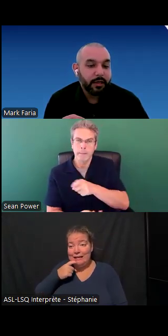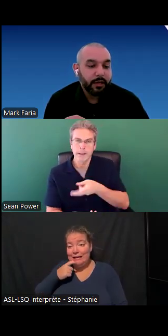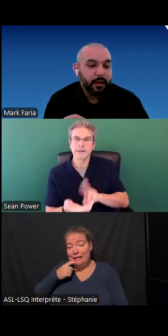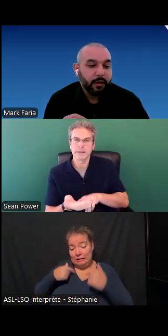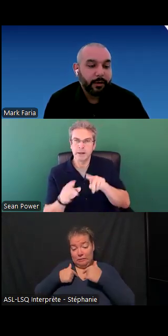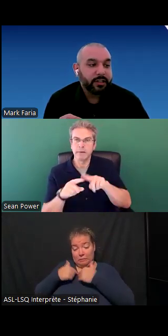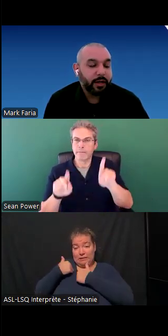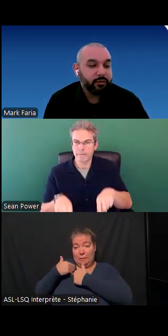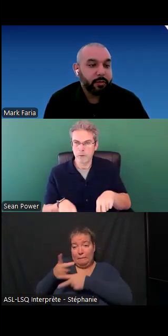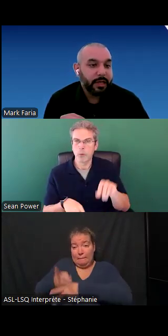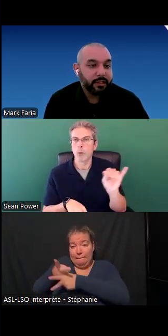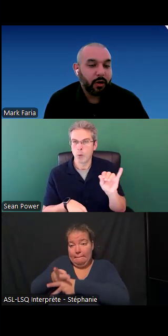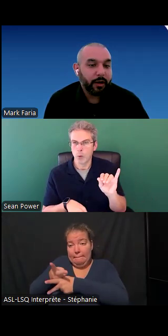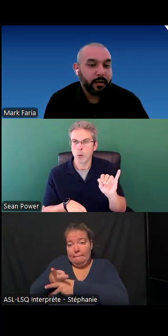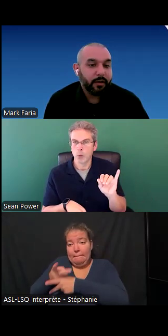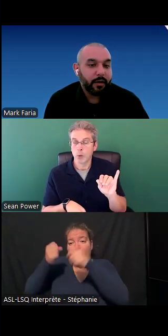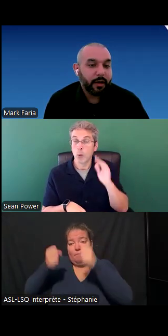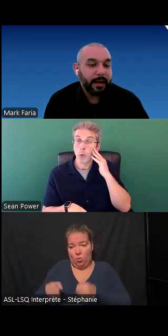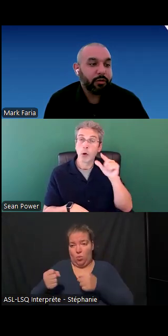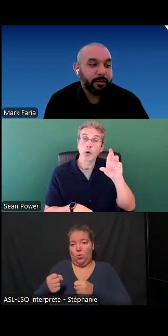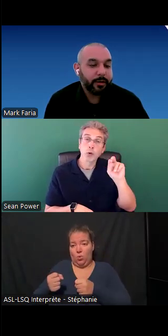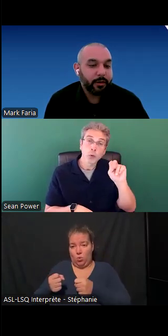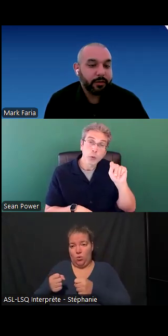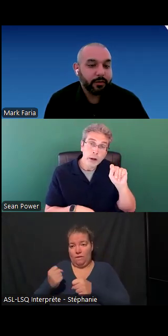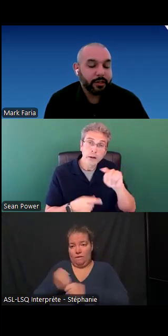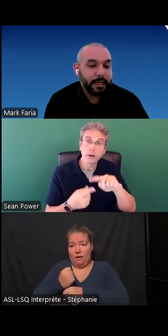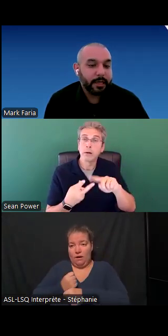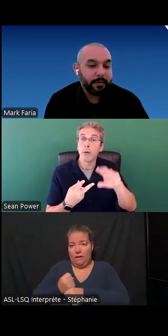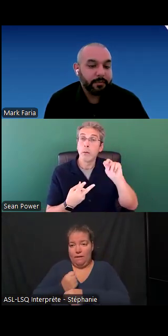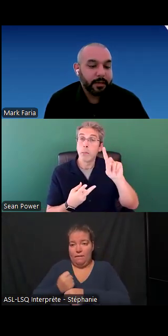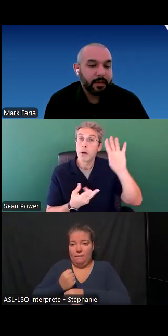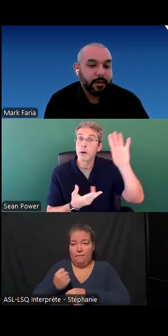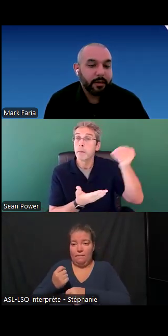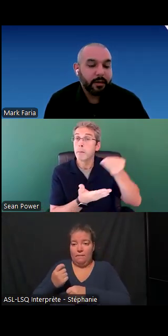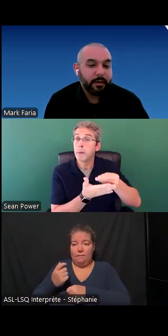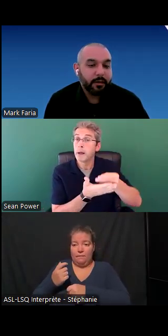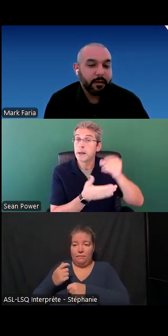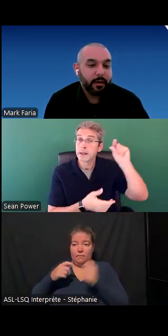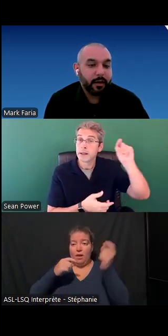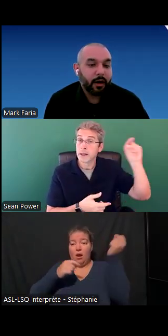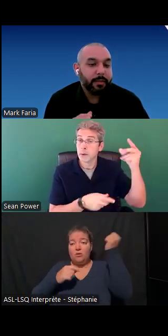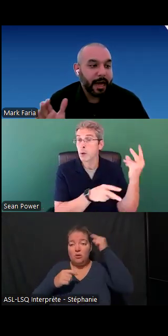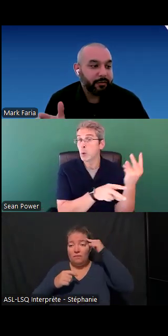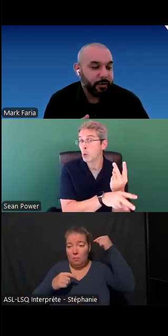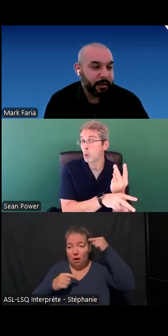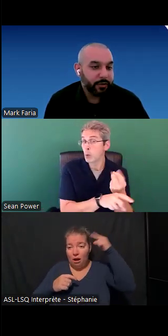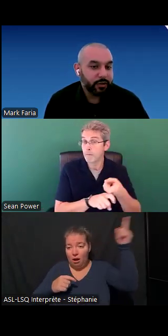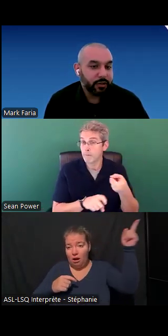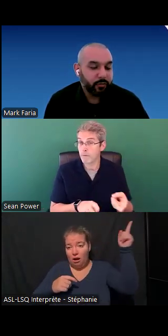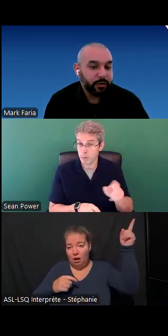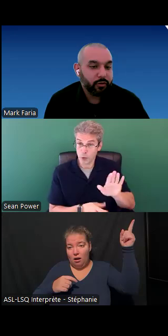the grants and bonds will be based on that primary caregiver's income on behalf